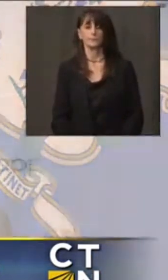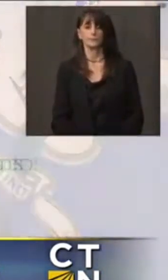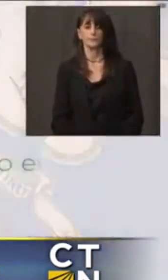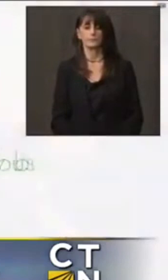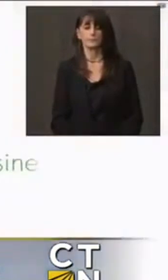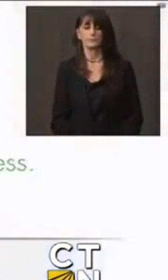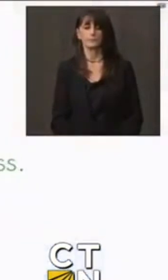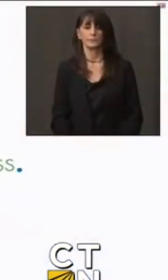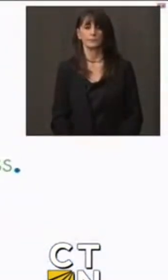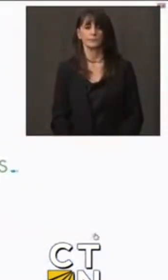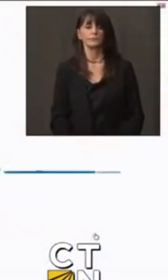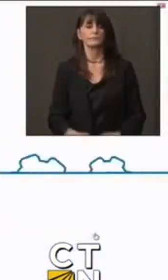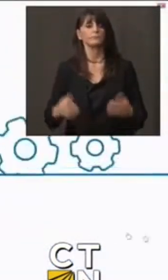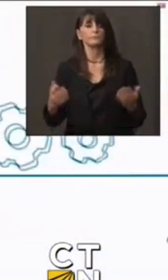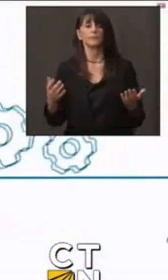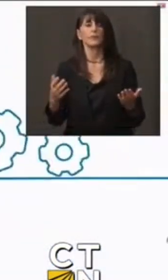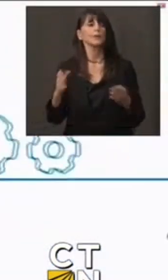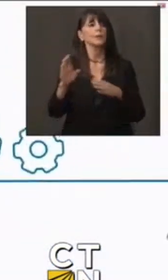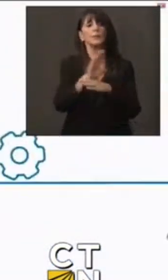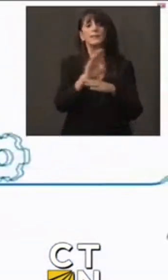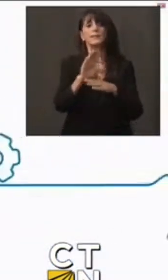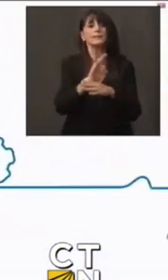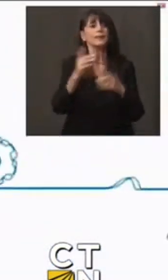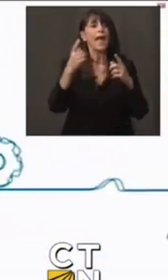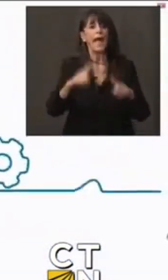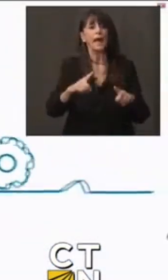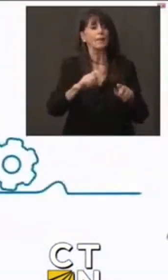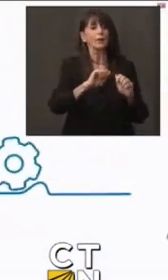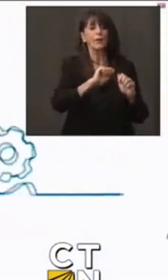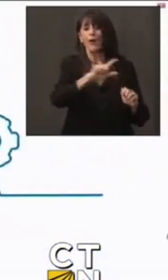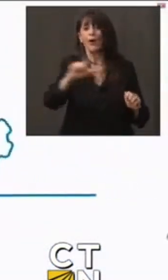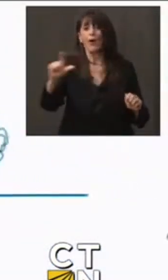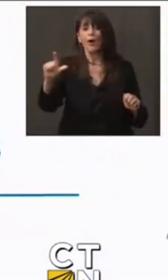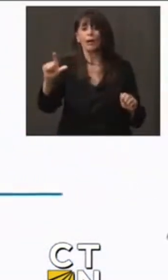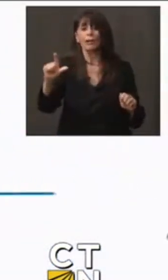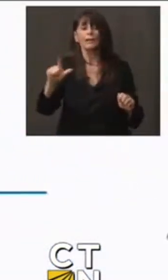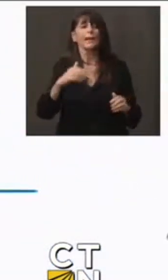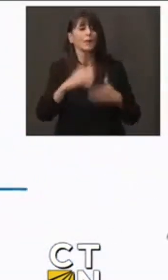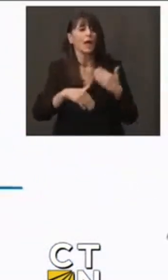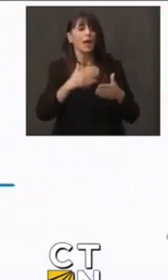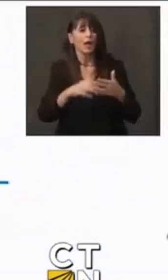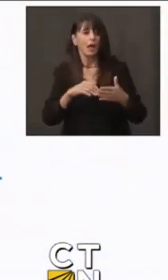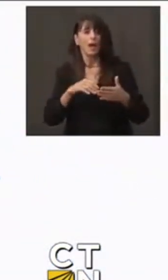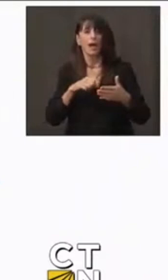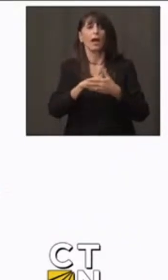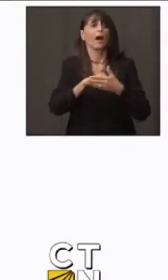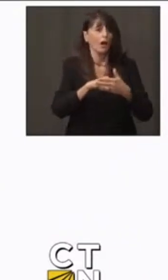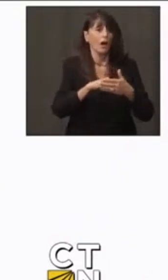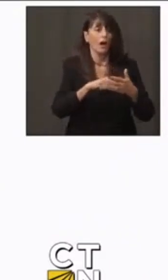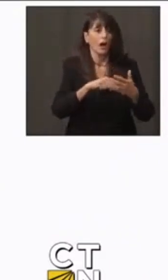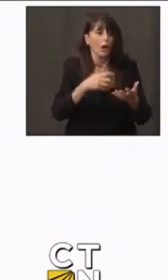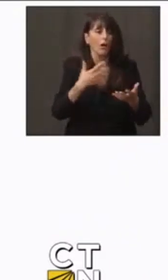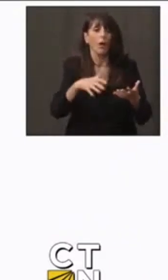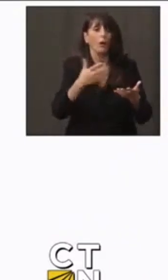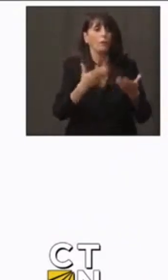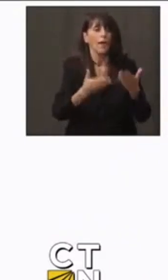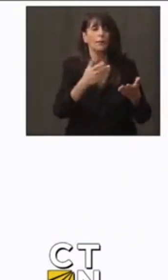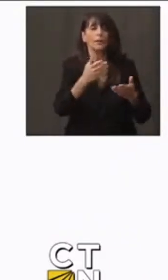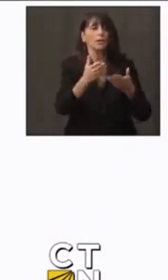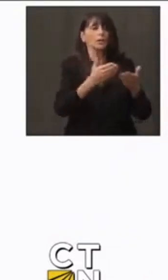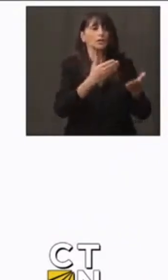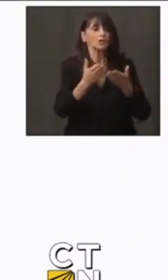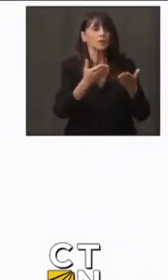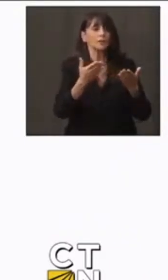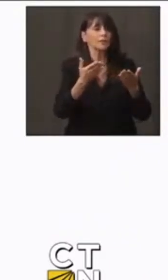It happens to every business. A bump in the road. Maybe demand for your product or services goes